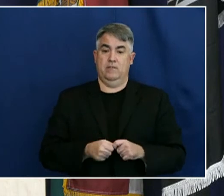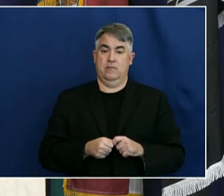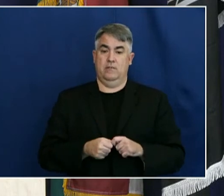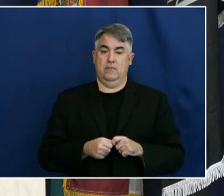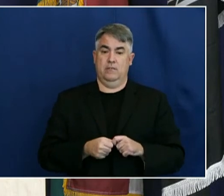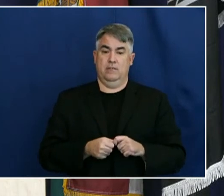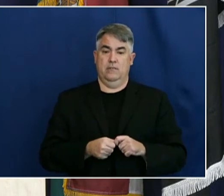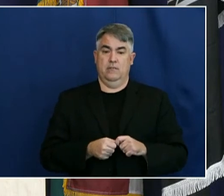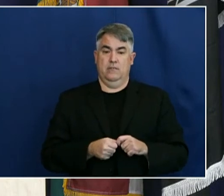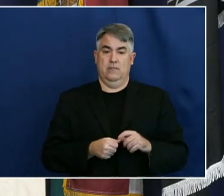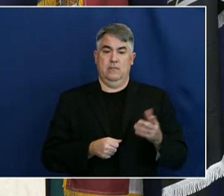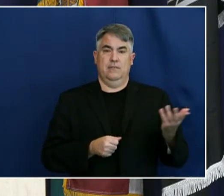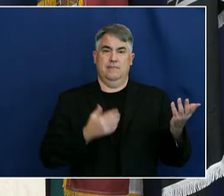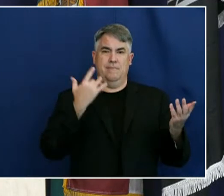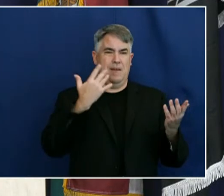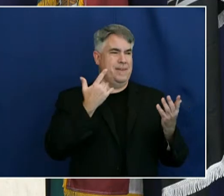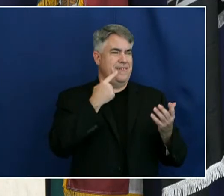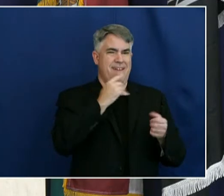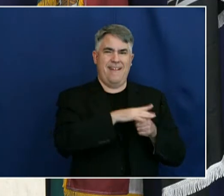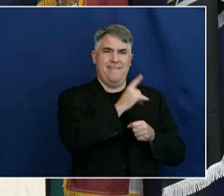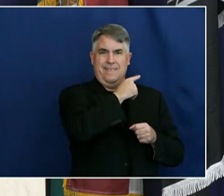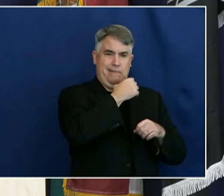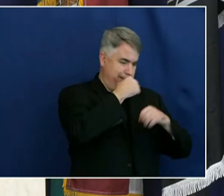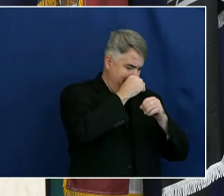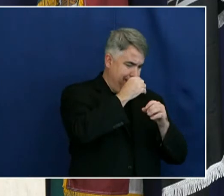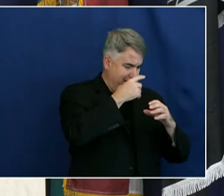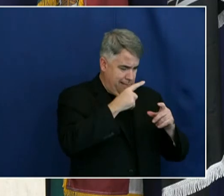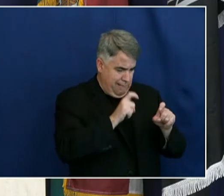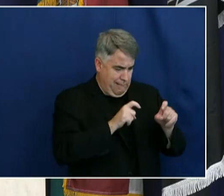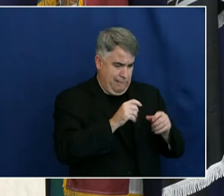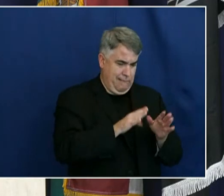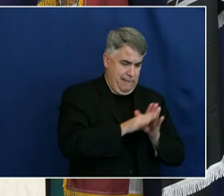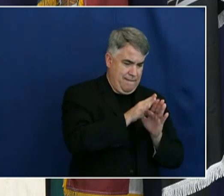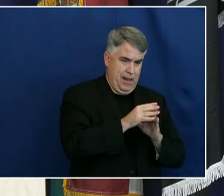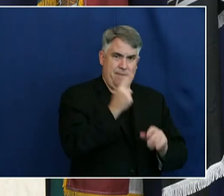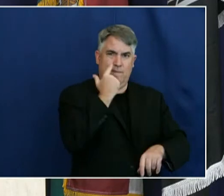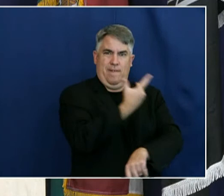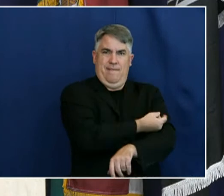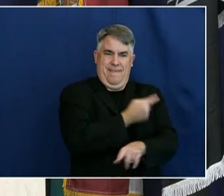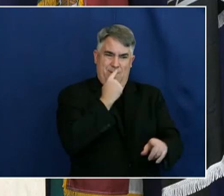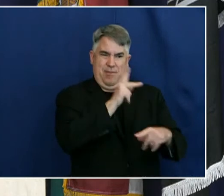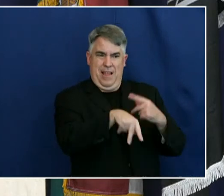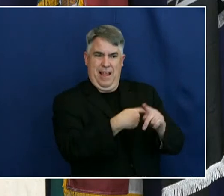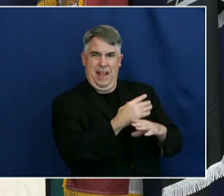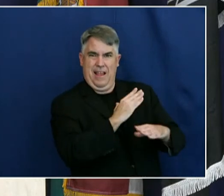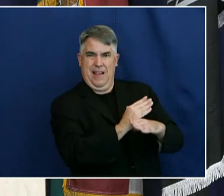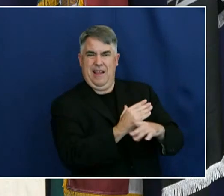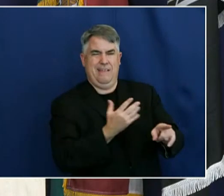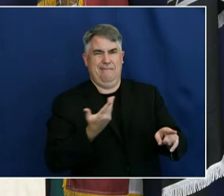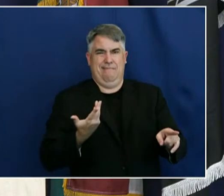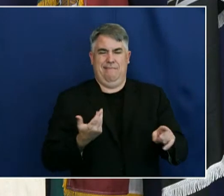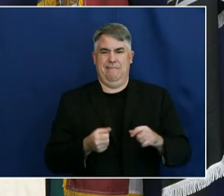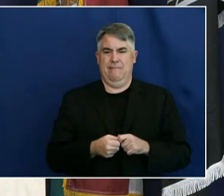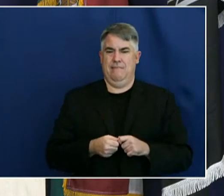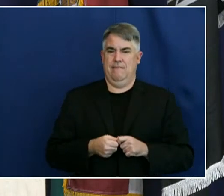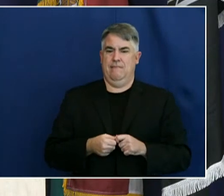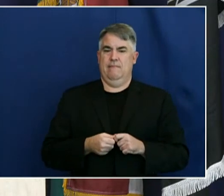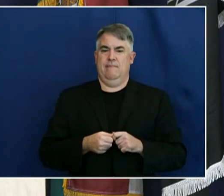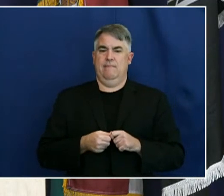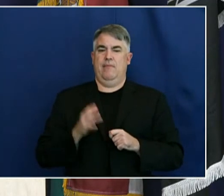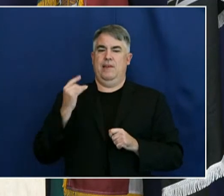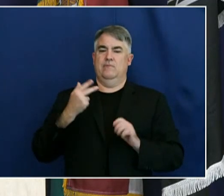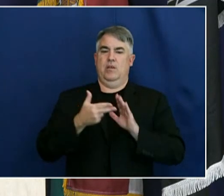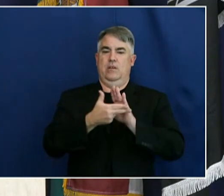So that's the definition of a vaccine of a variant of concern. And the Brazilian variant in particular is